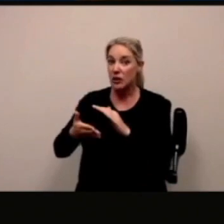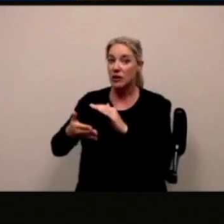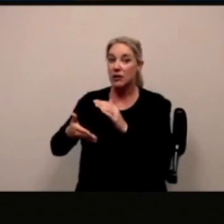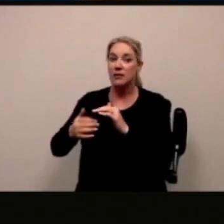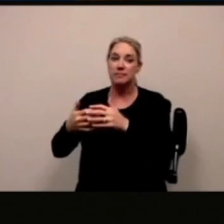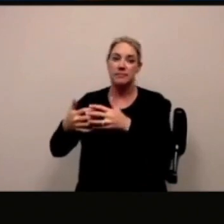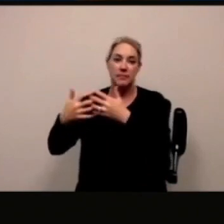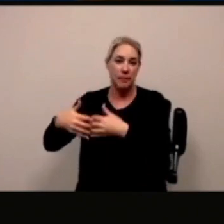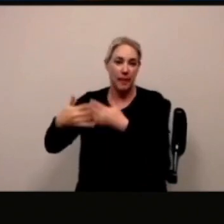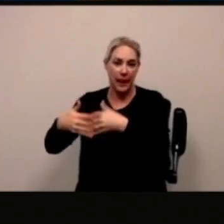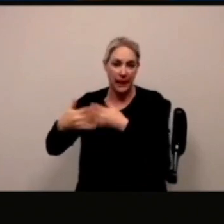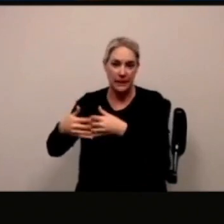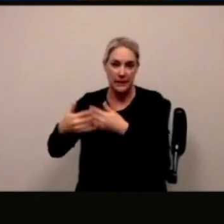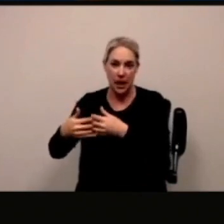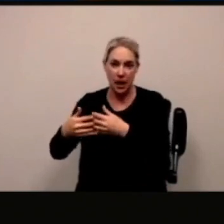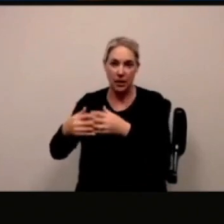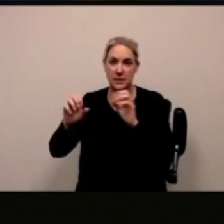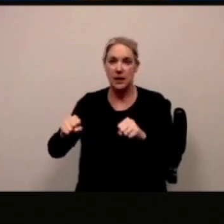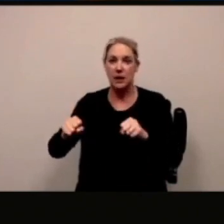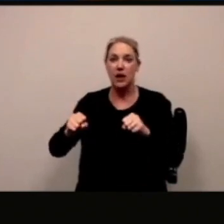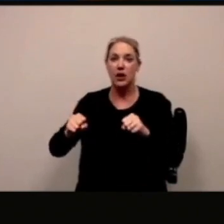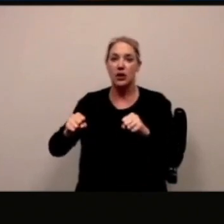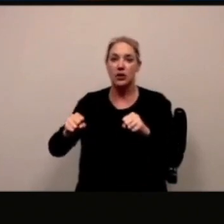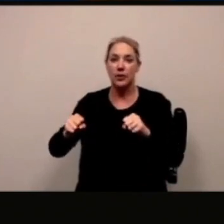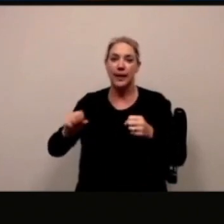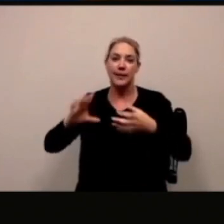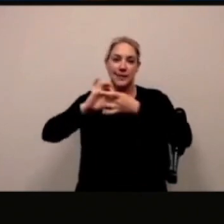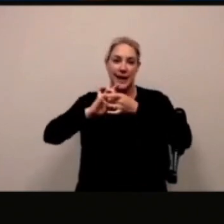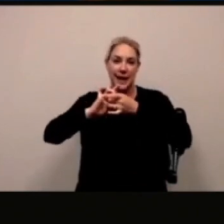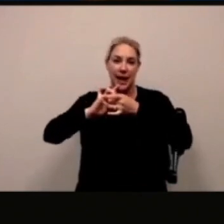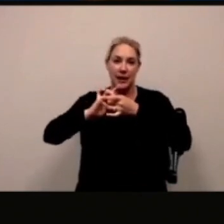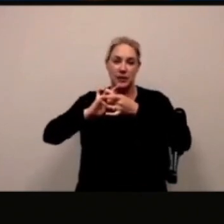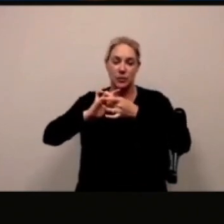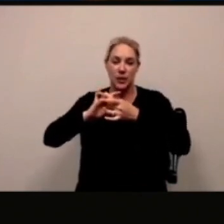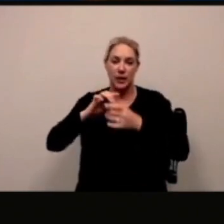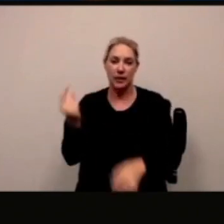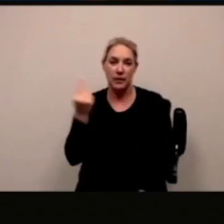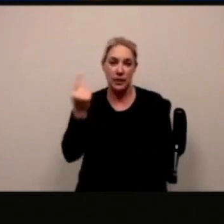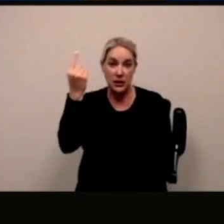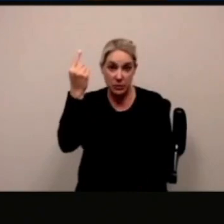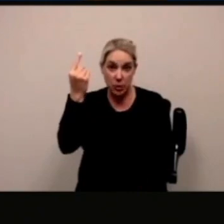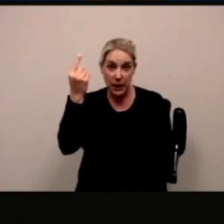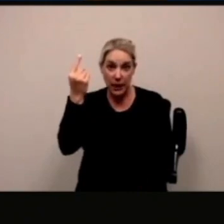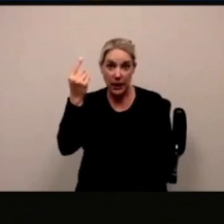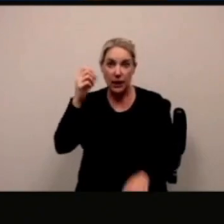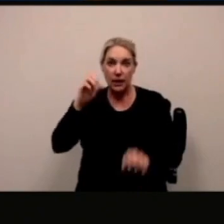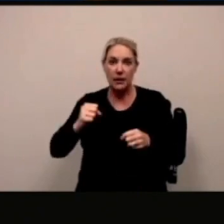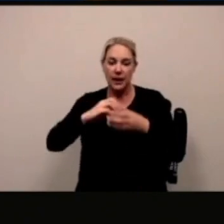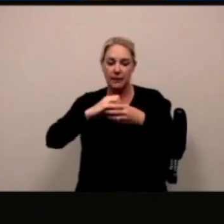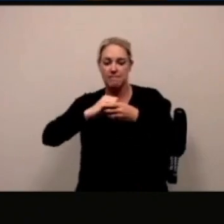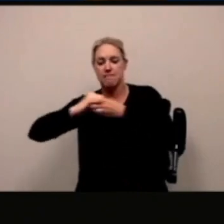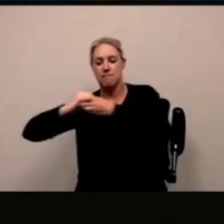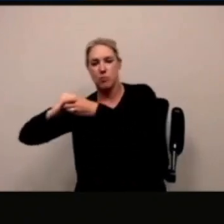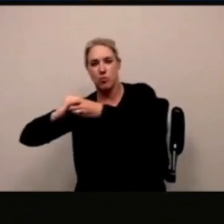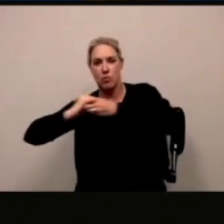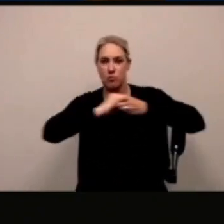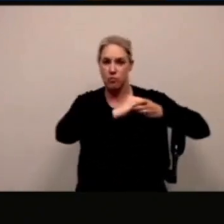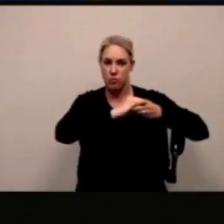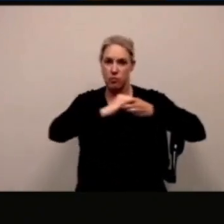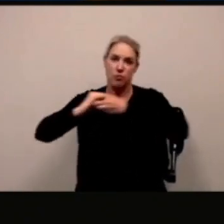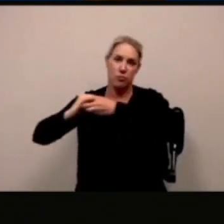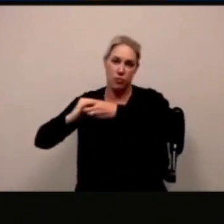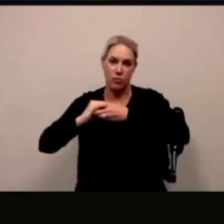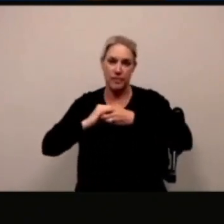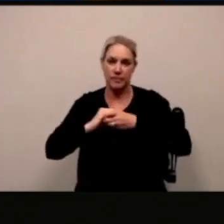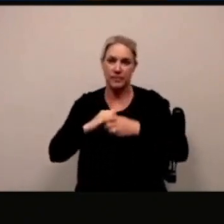similarly like connect things with springs so that one thing could pull on another thing could pull on another thing. And the question is not, can the